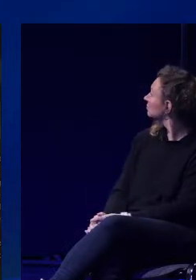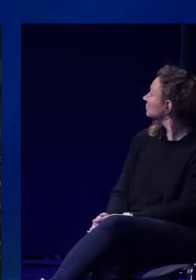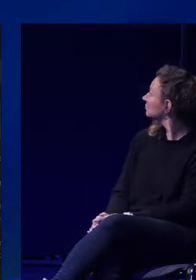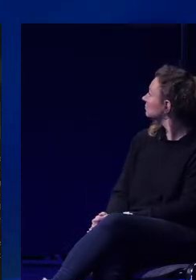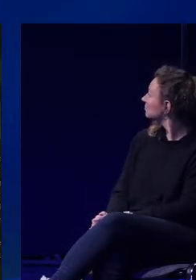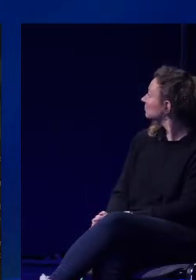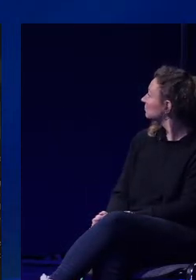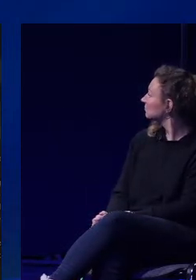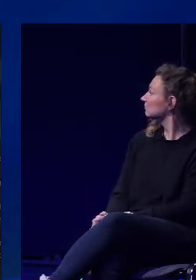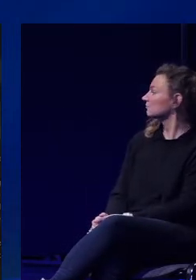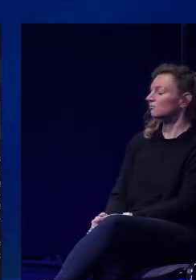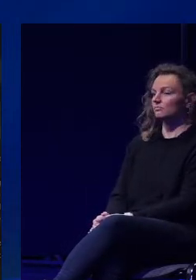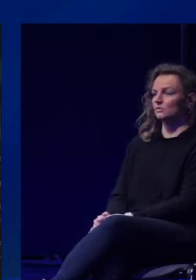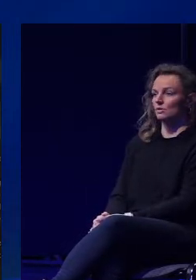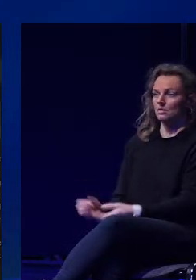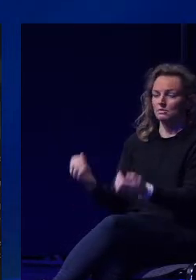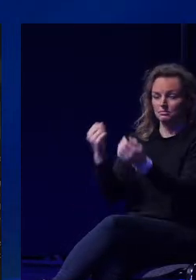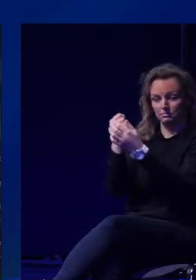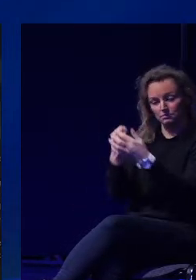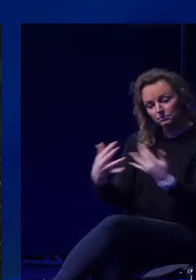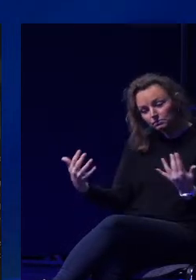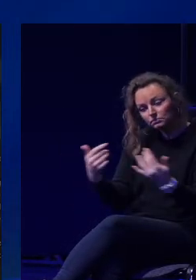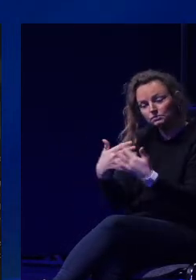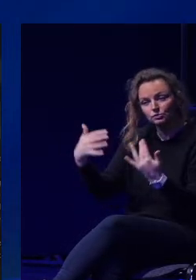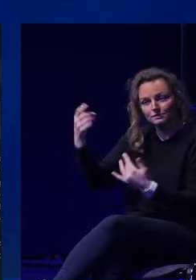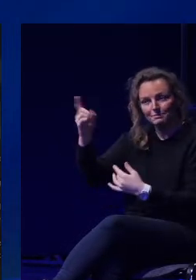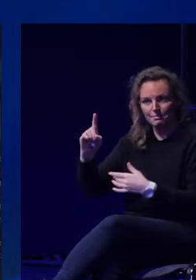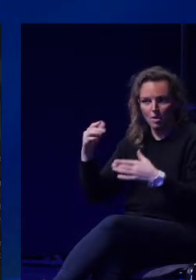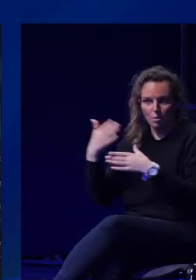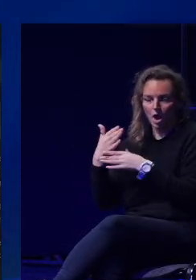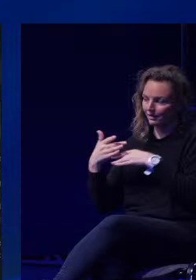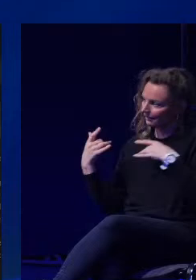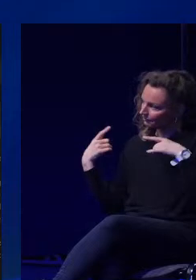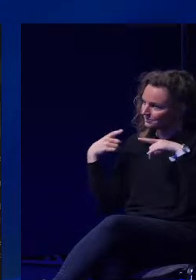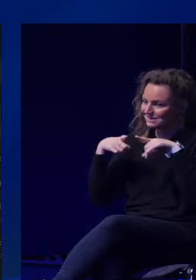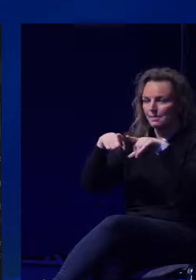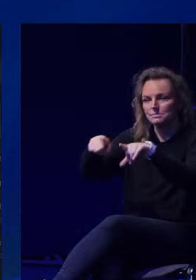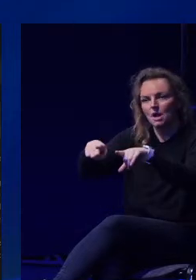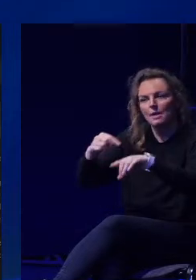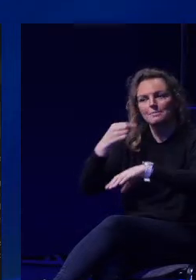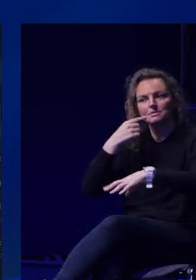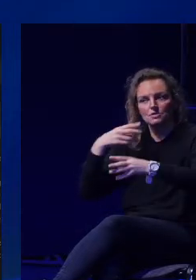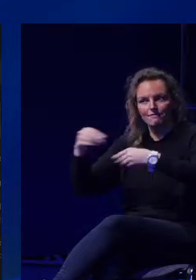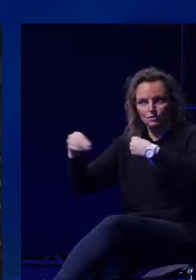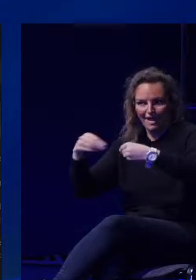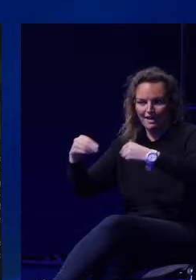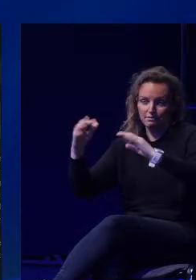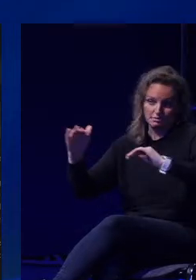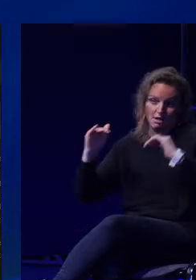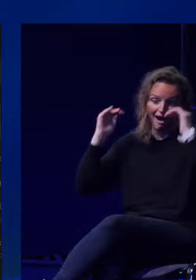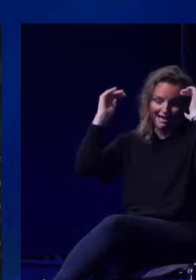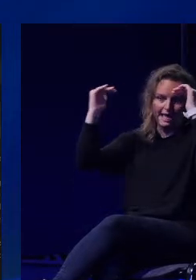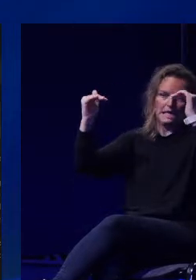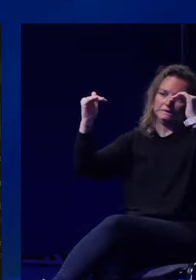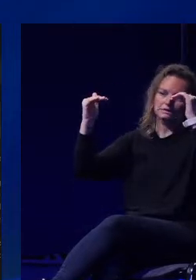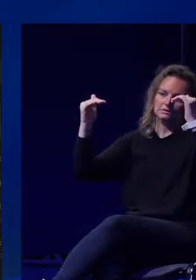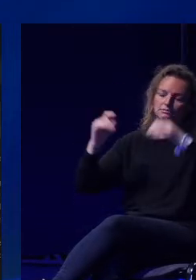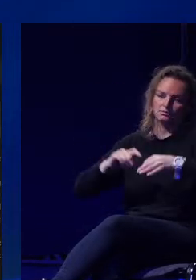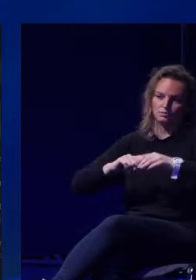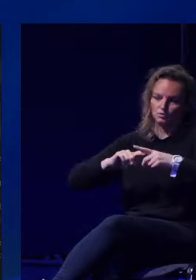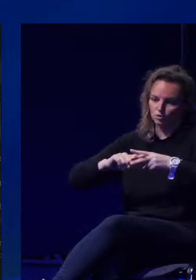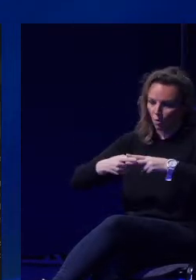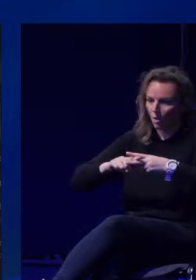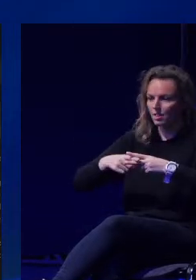are hundreds of people working in parallel in the software. It's a high-end tool. It's amazing for, you can do